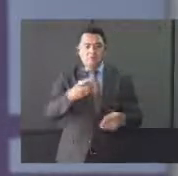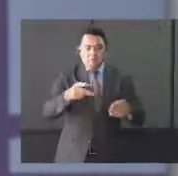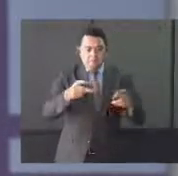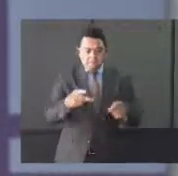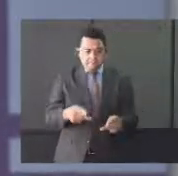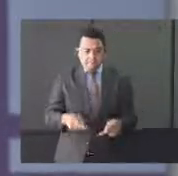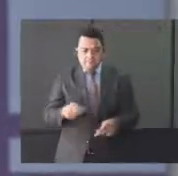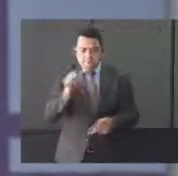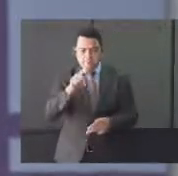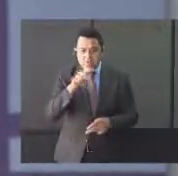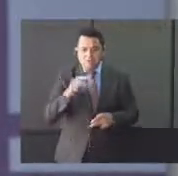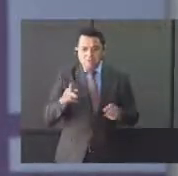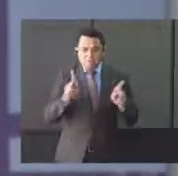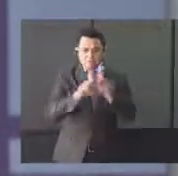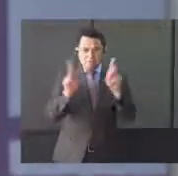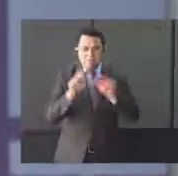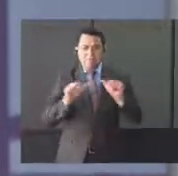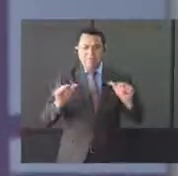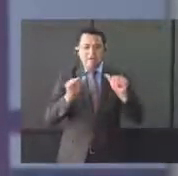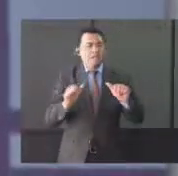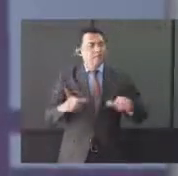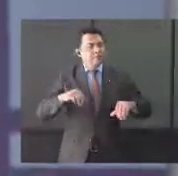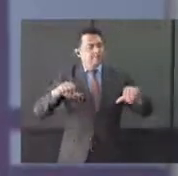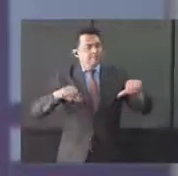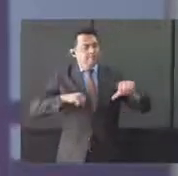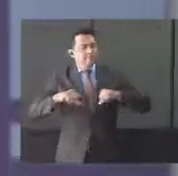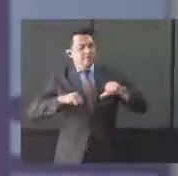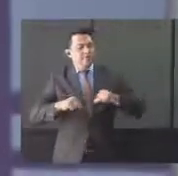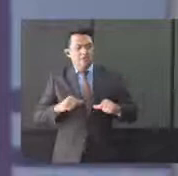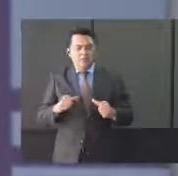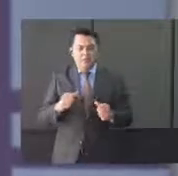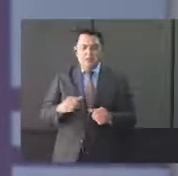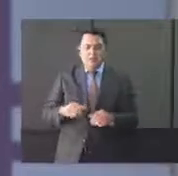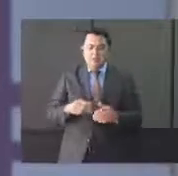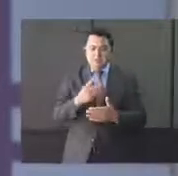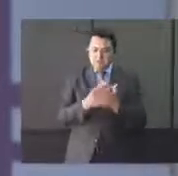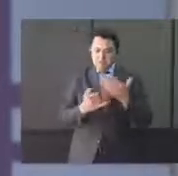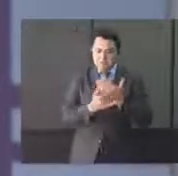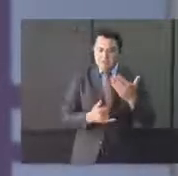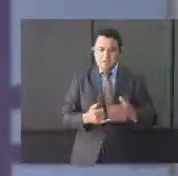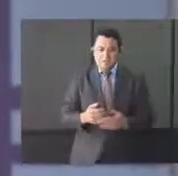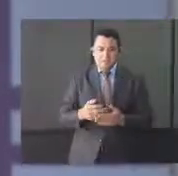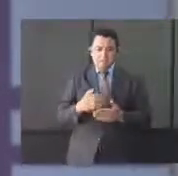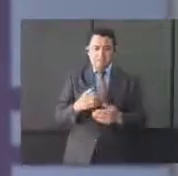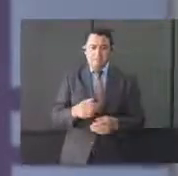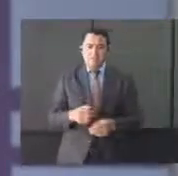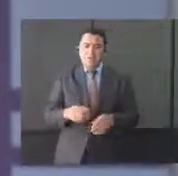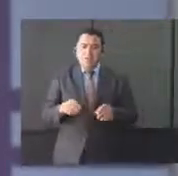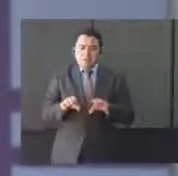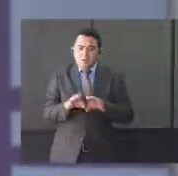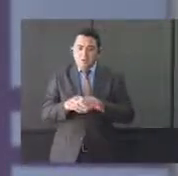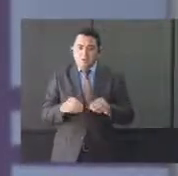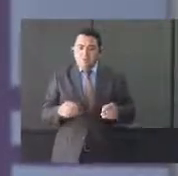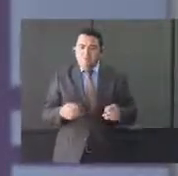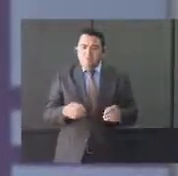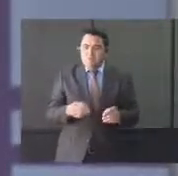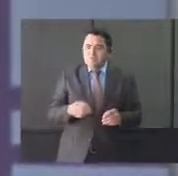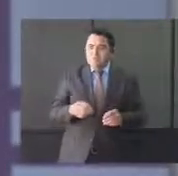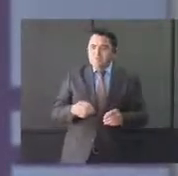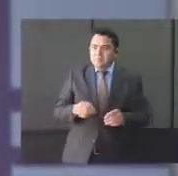and make an actual contribution to the construction of peace with concrete actions and words which may